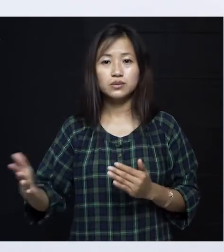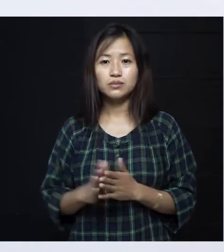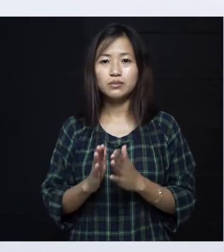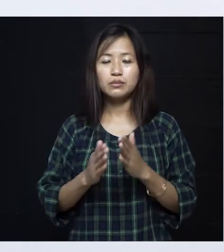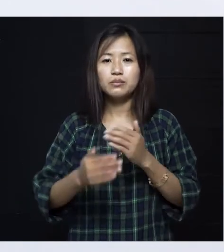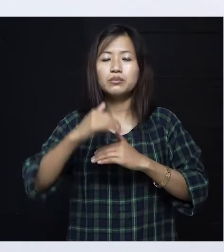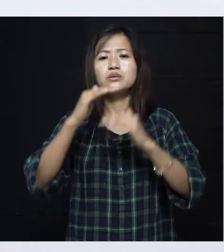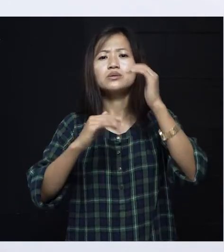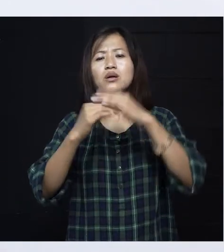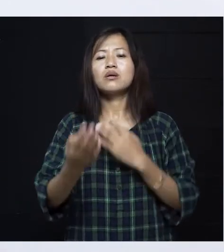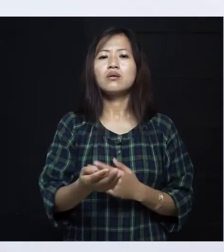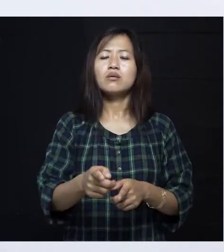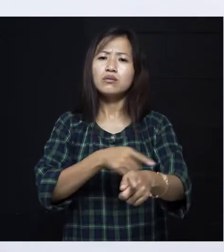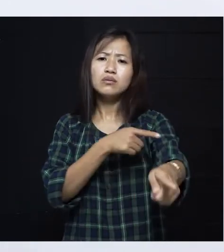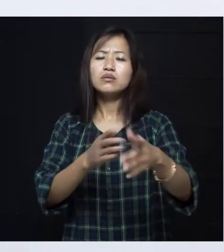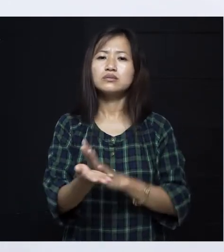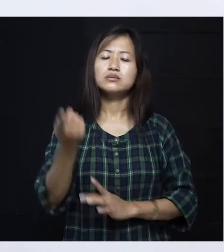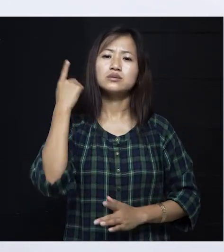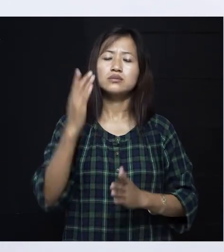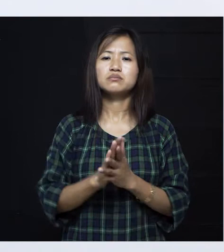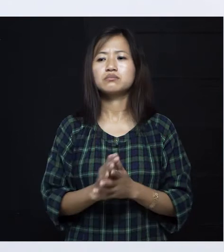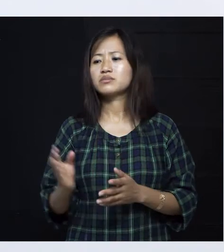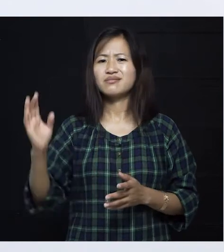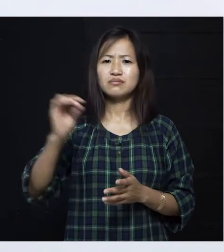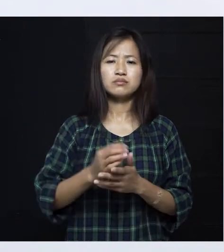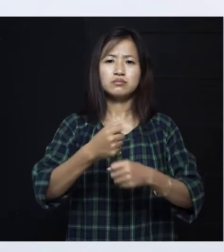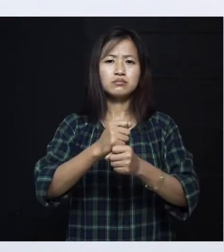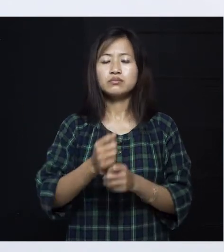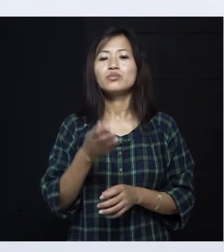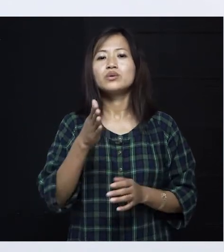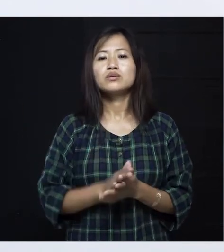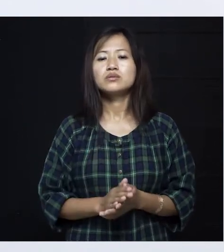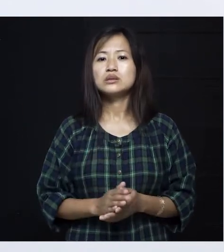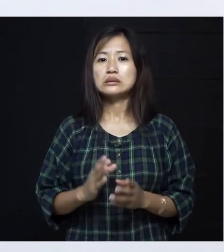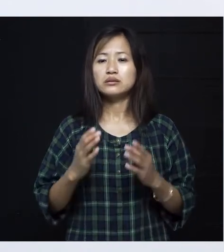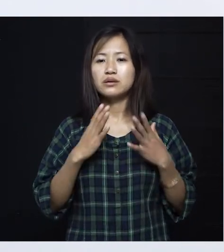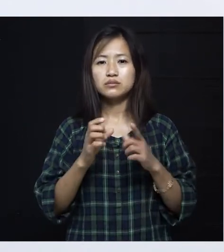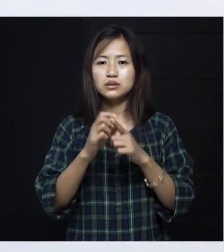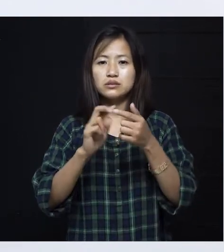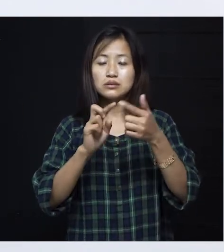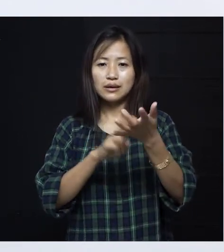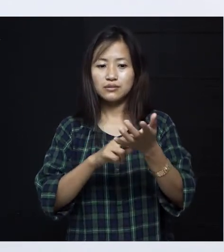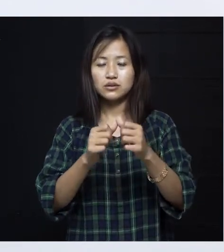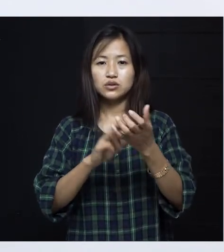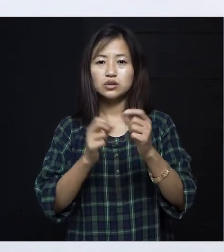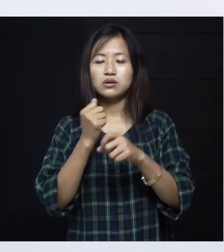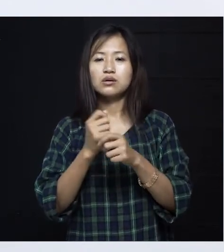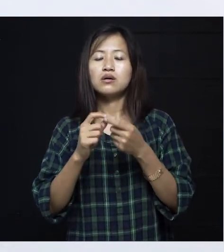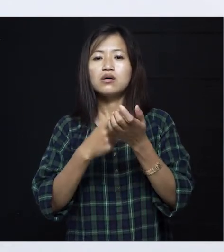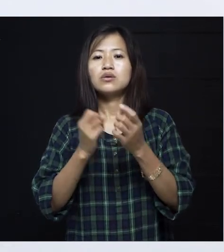been built long time back and they haven't been repaired, so now it is dangerous. Okay, it is not advisable